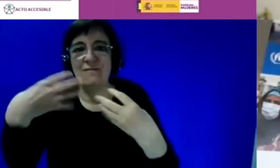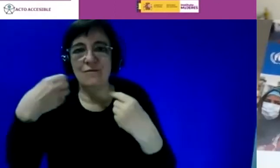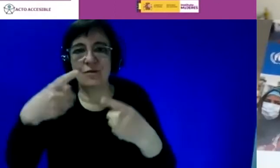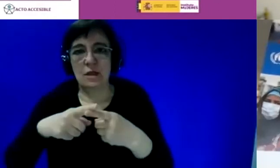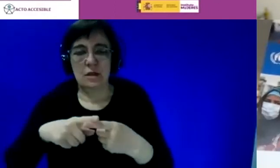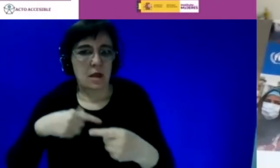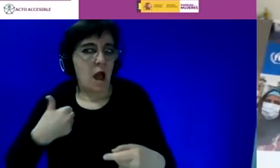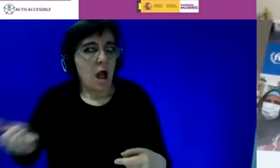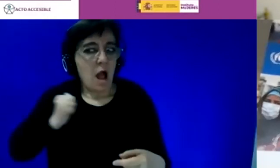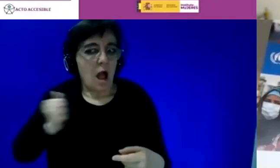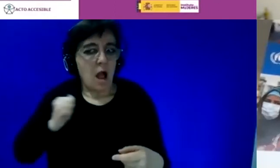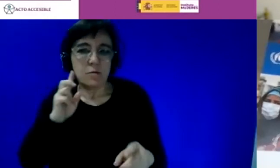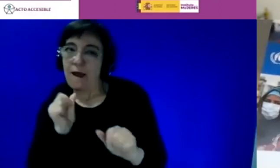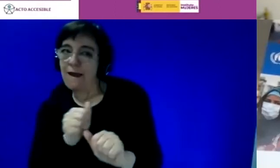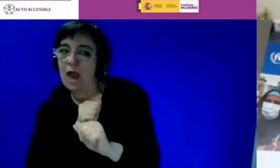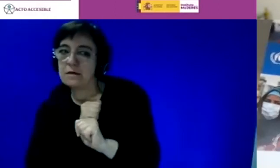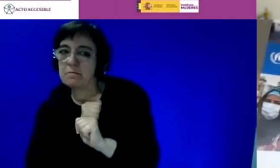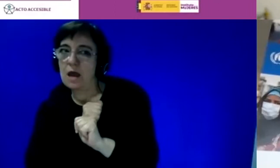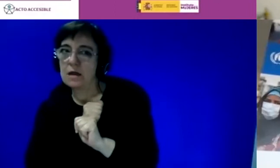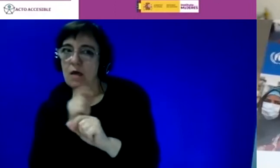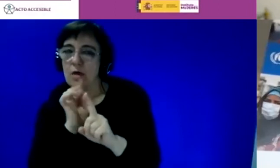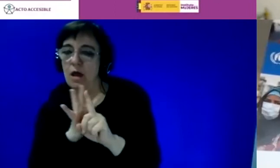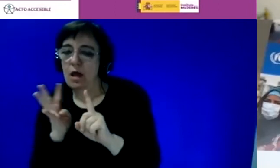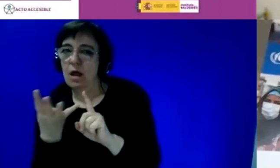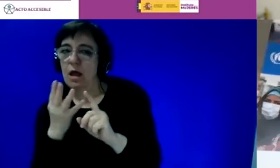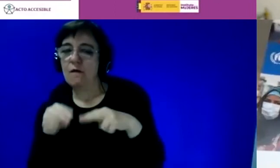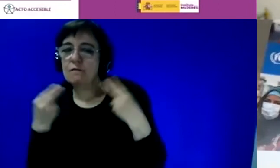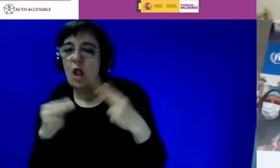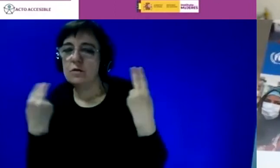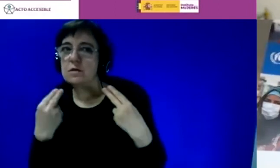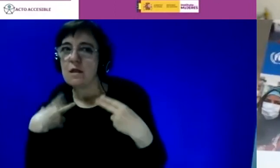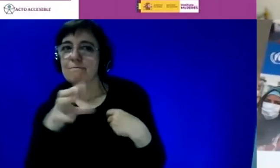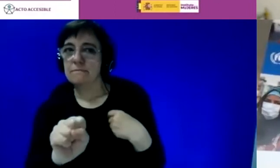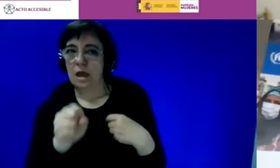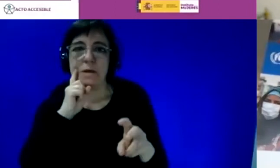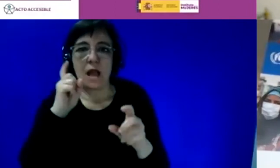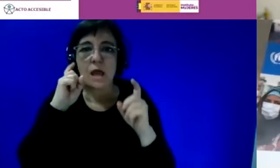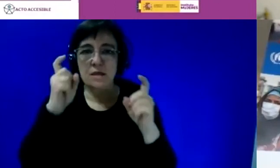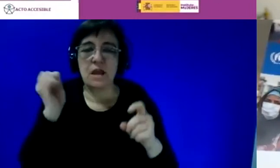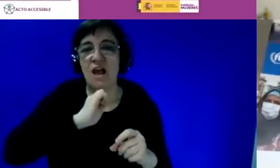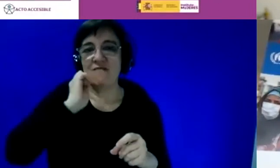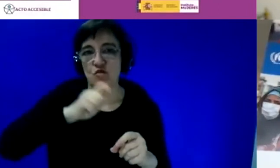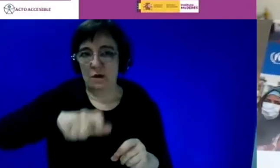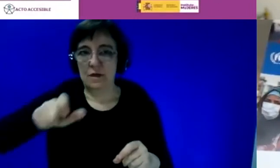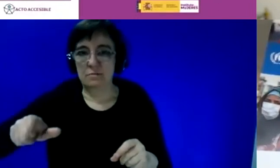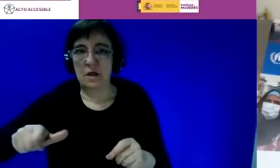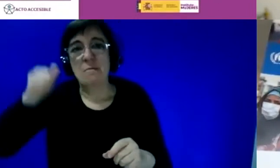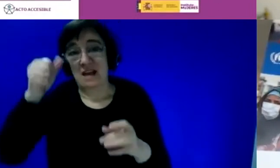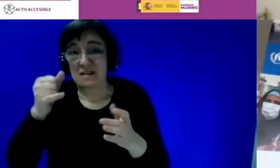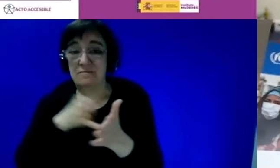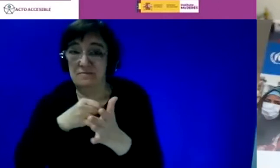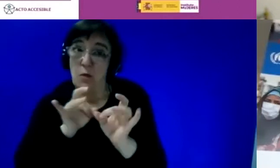to pick up people who are particularly vulnerable, obviously women and children, but again, people with disabilities, again, are